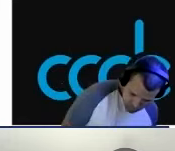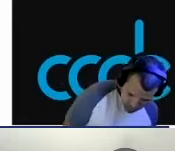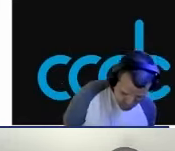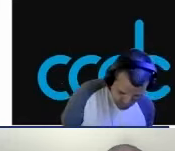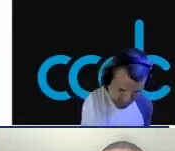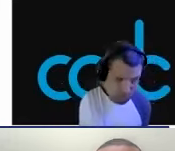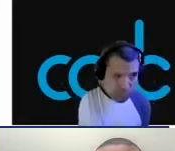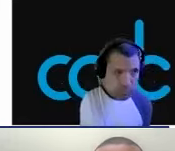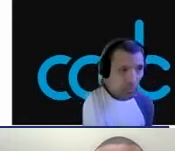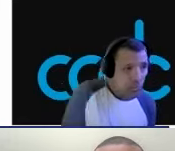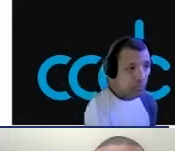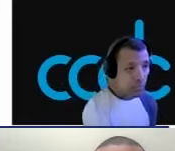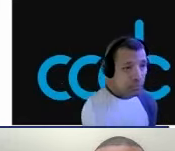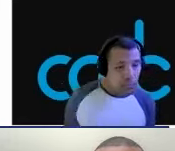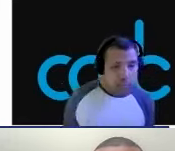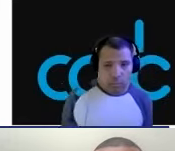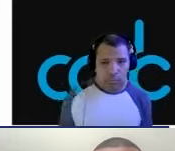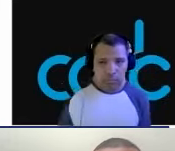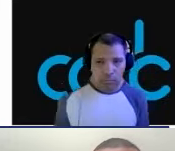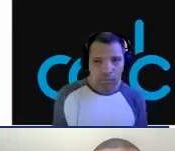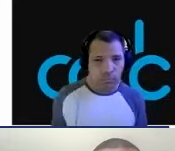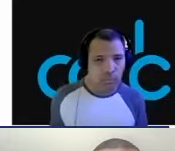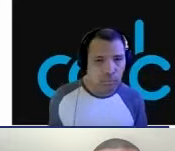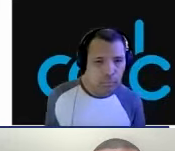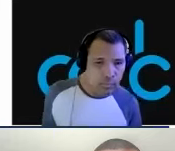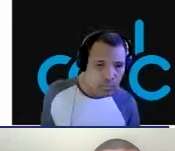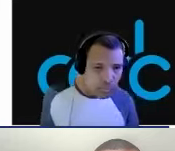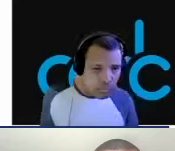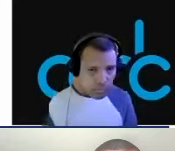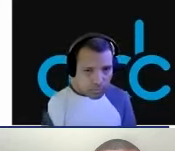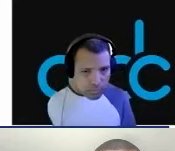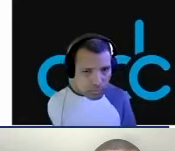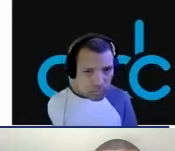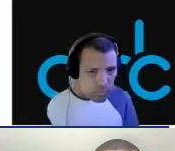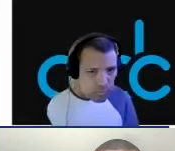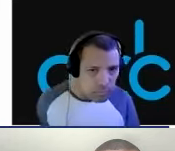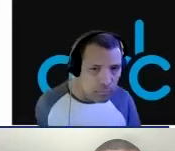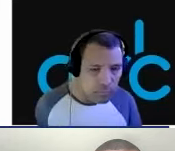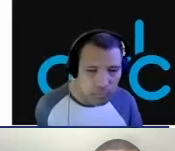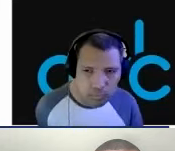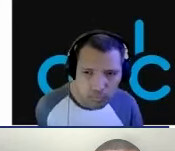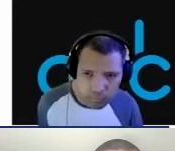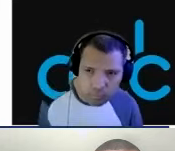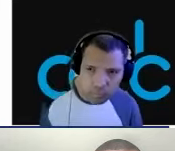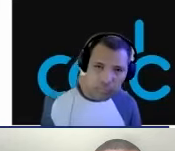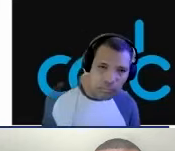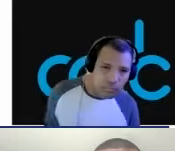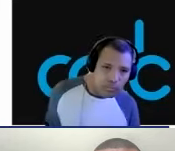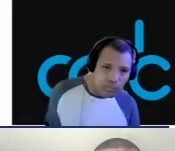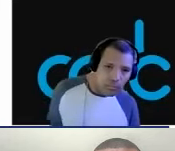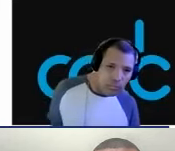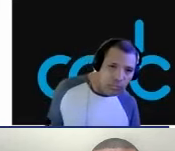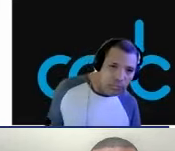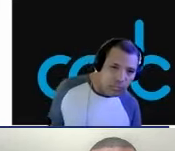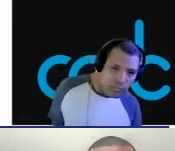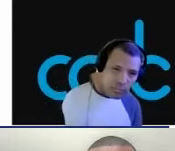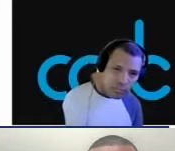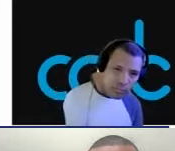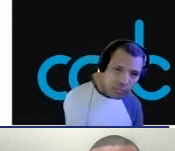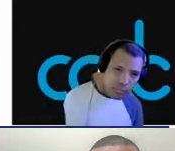they're incarcerated? What are the birth outcomes for jails and prisons? That kind of thing.